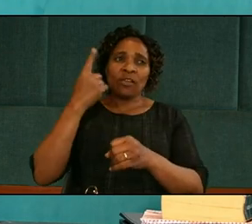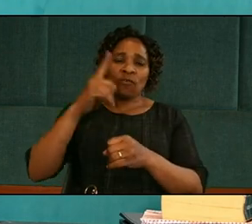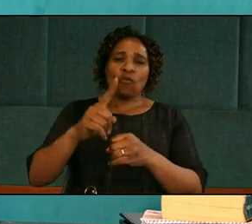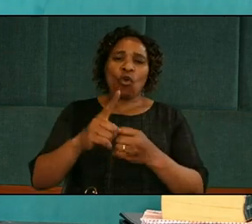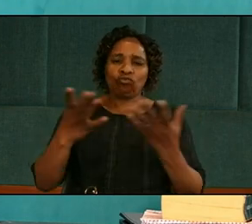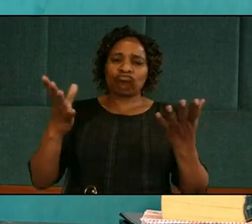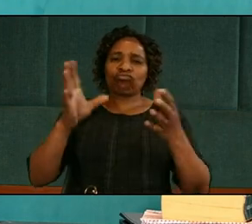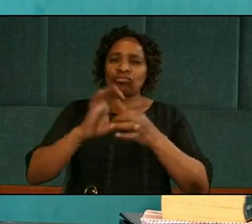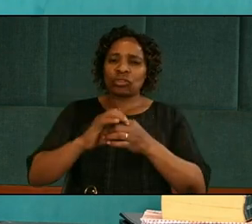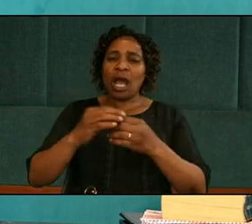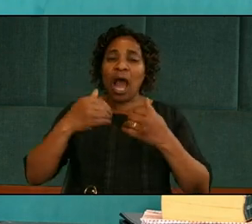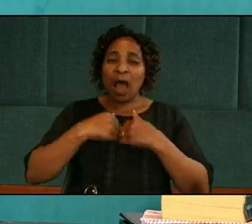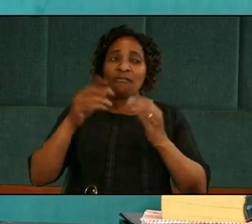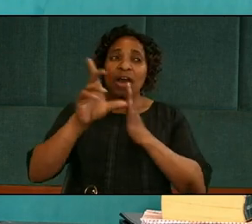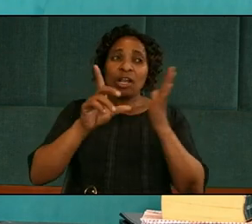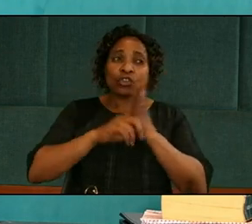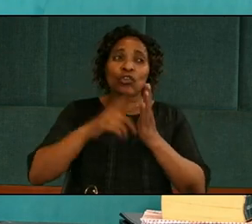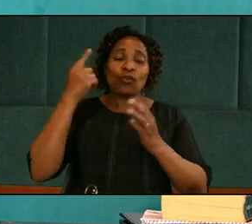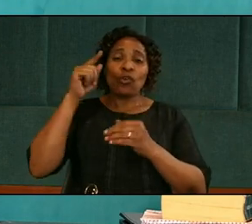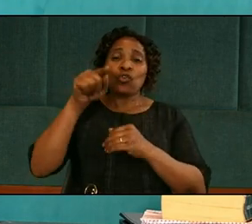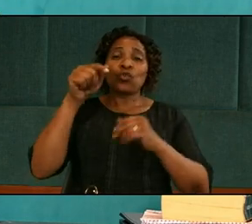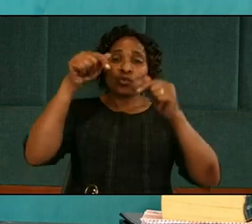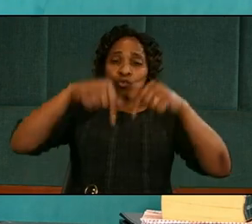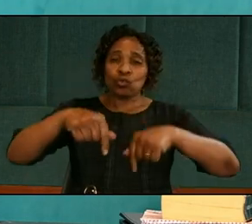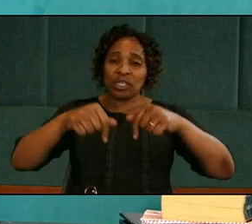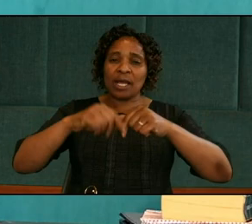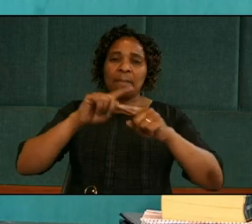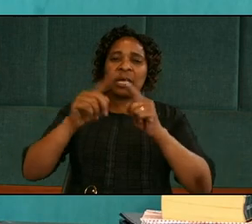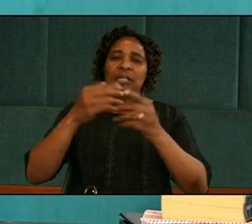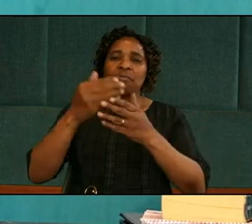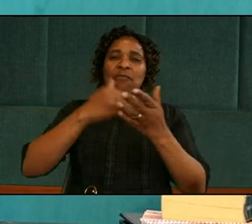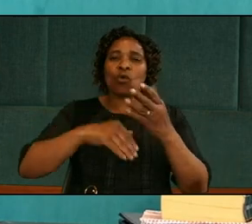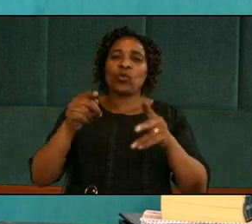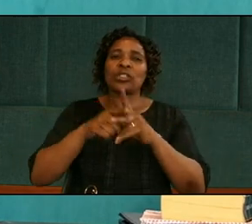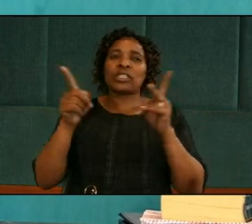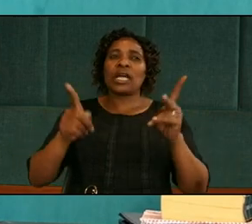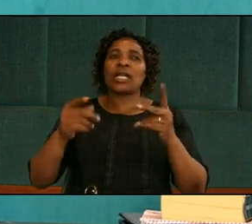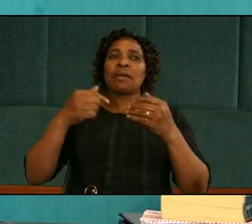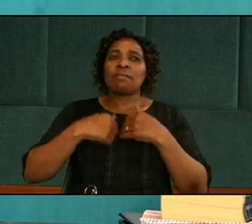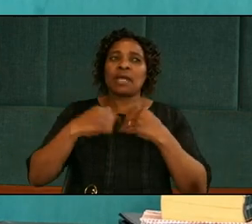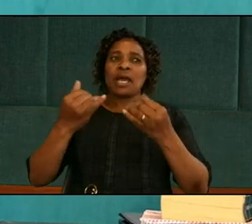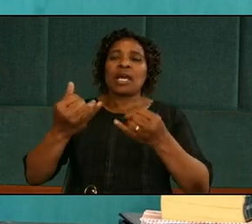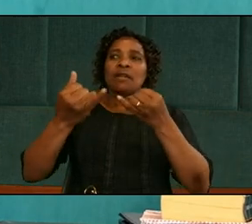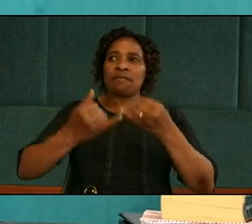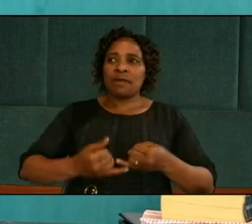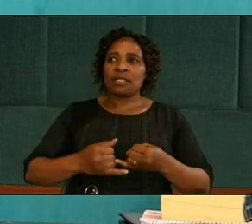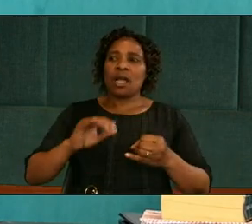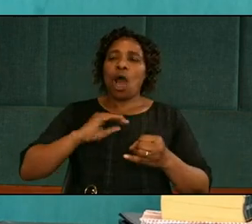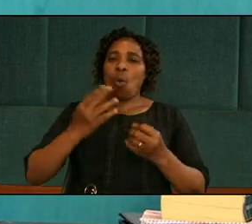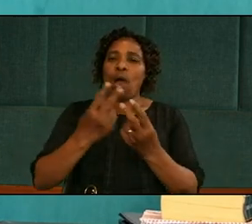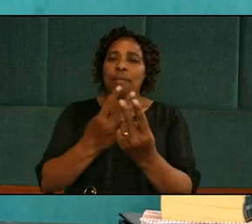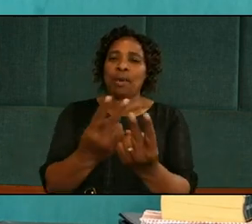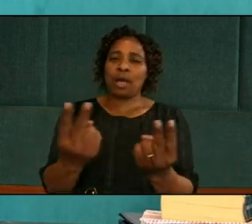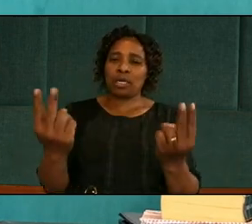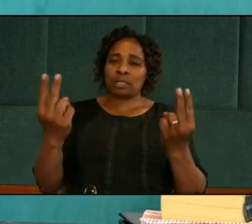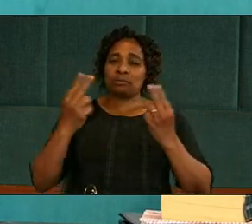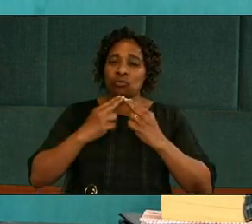boy, do we have a lesson for you today. But before we start, I'll just invite our panelists just to